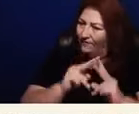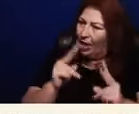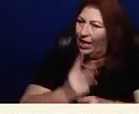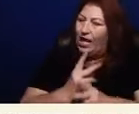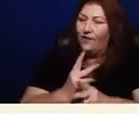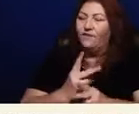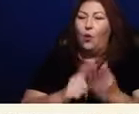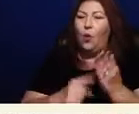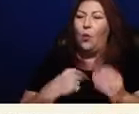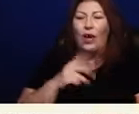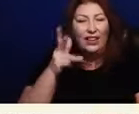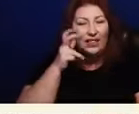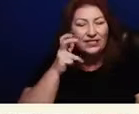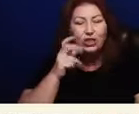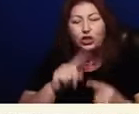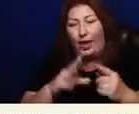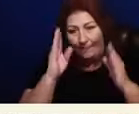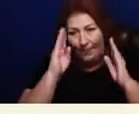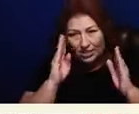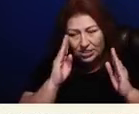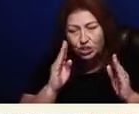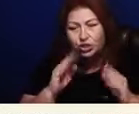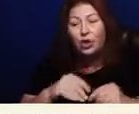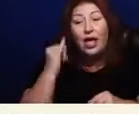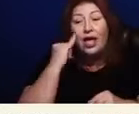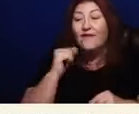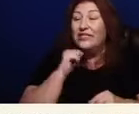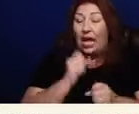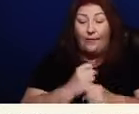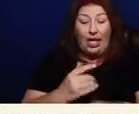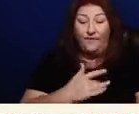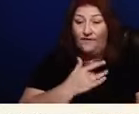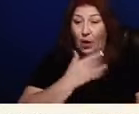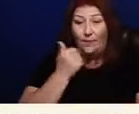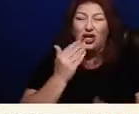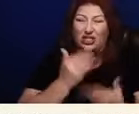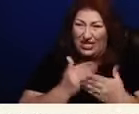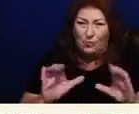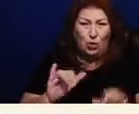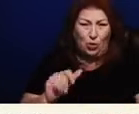we're listening to and paying attention to. If it's not making you feel better, stop doing it.